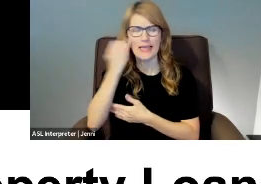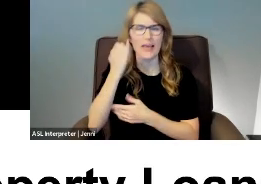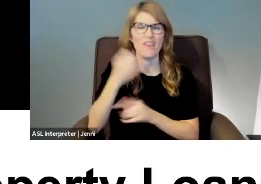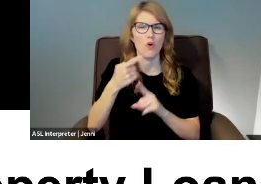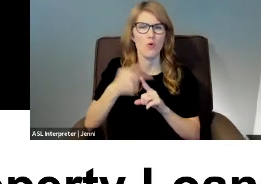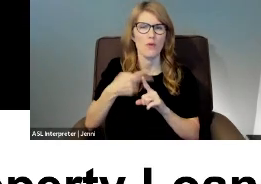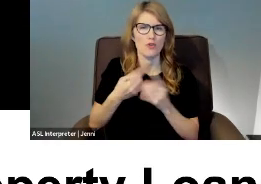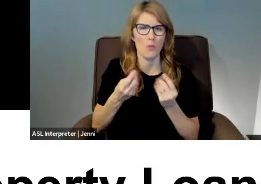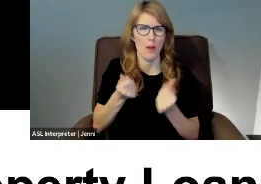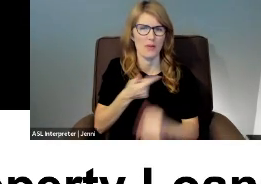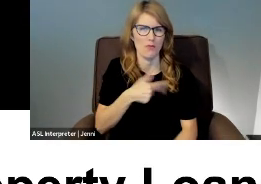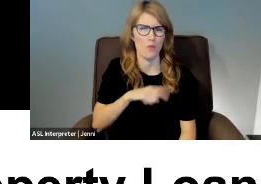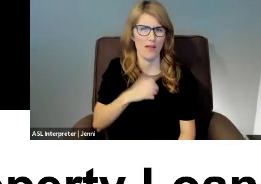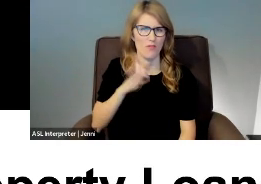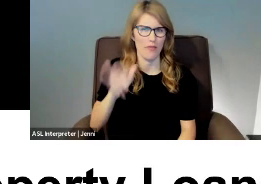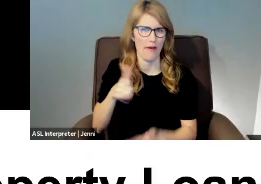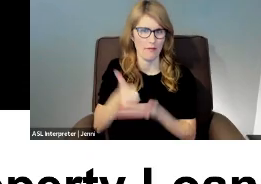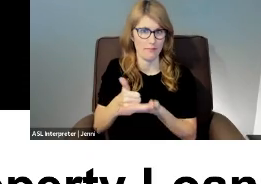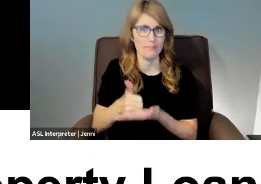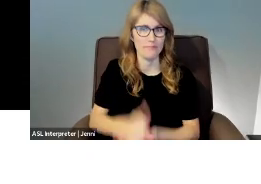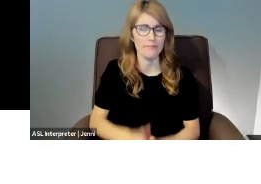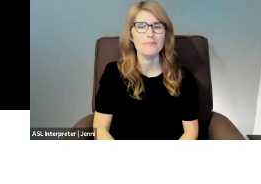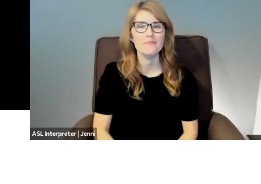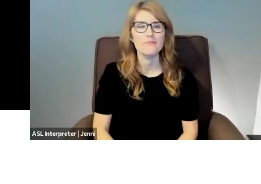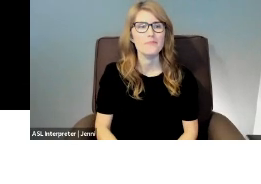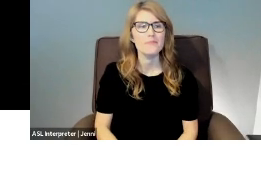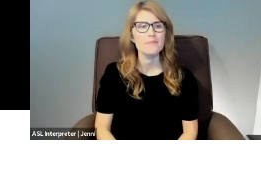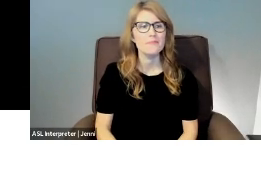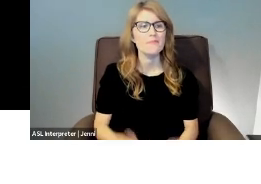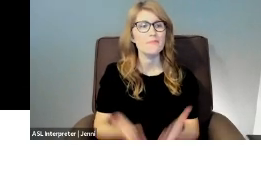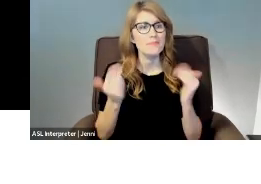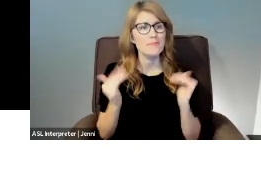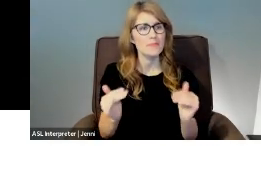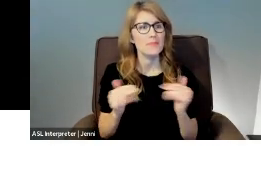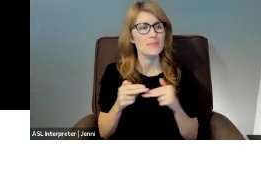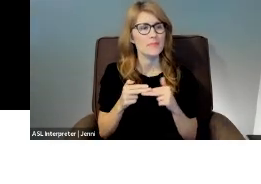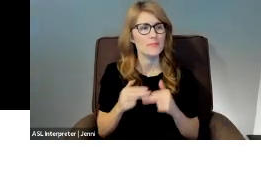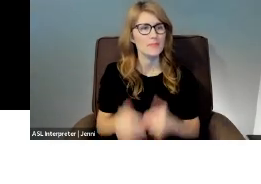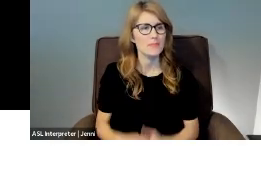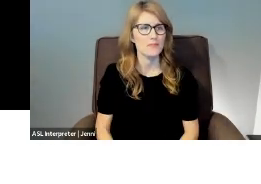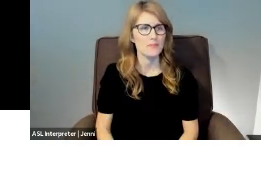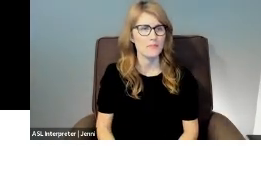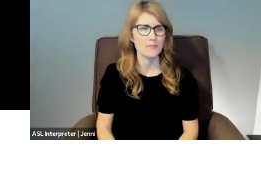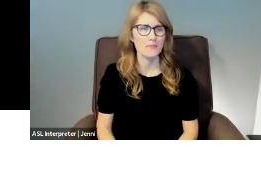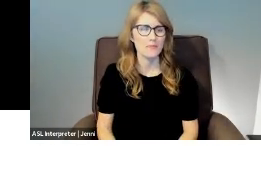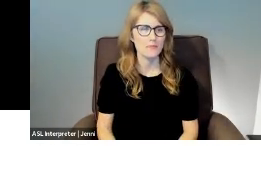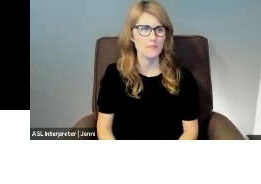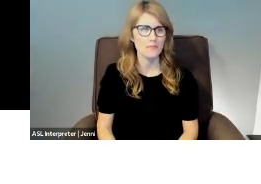that assistance. Next slide, please.